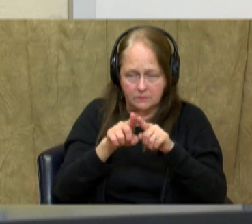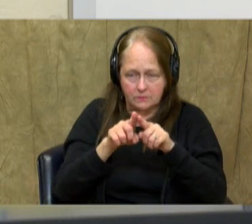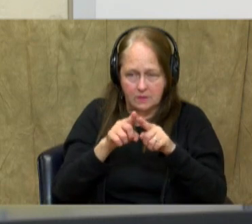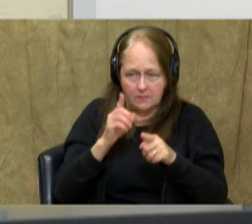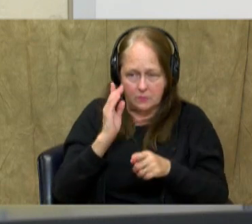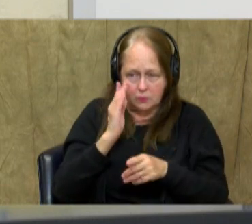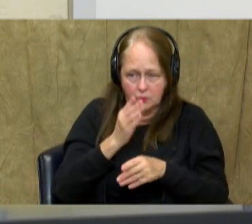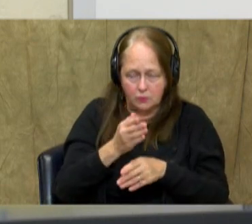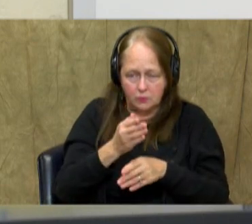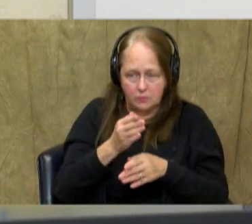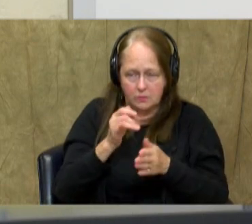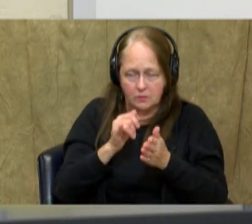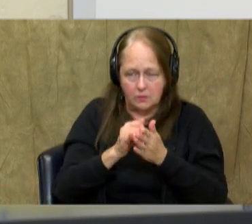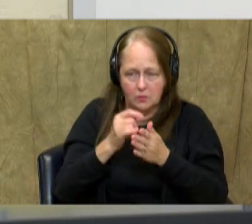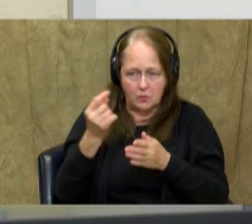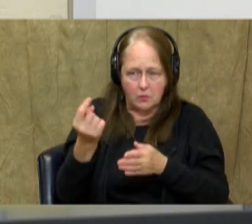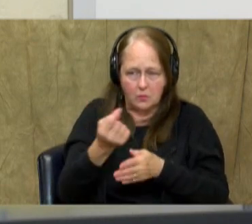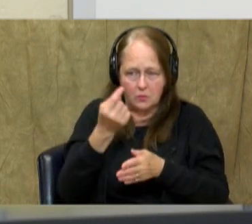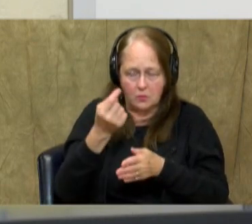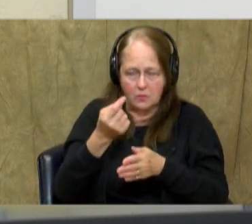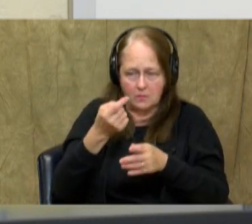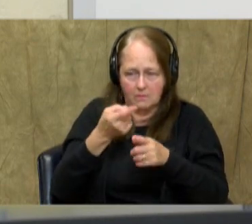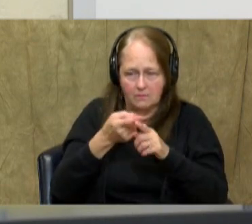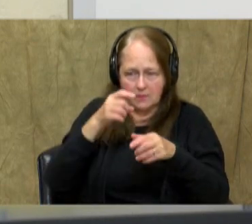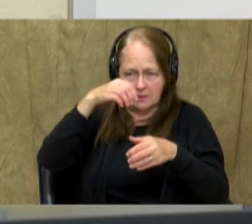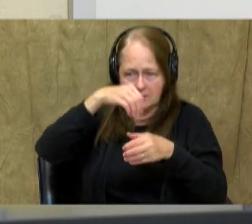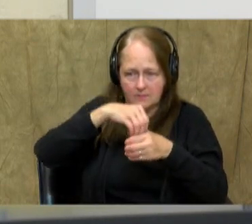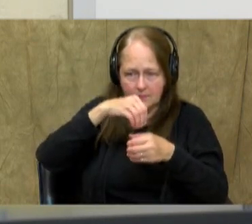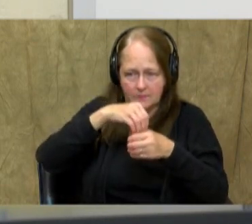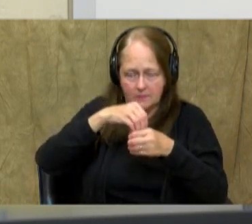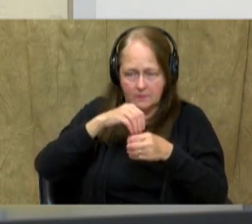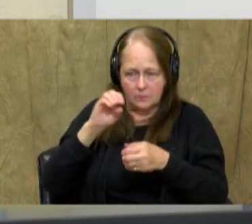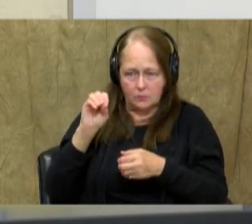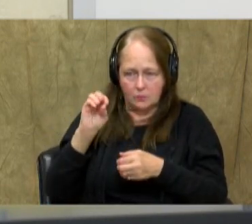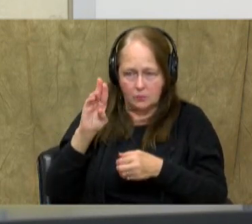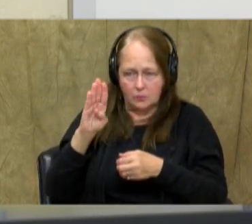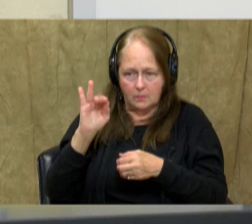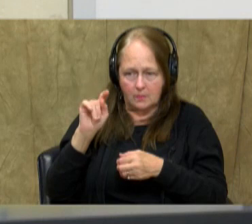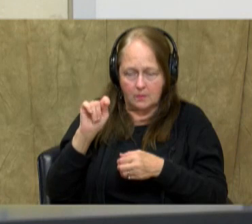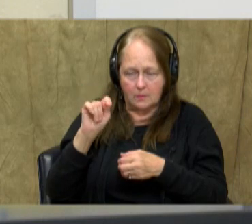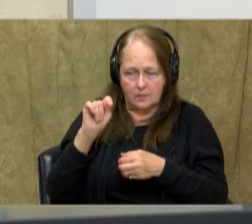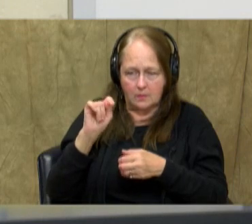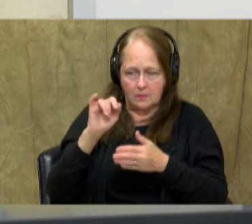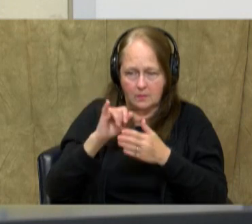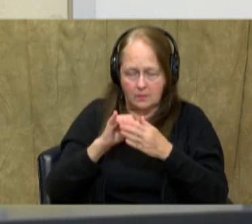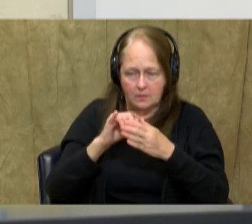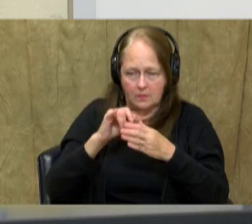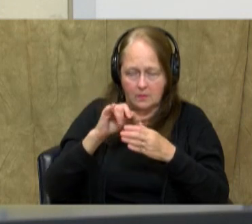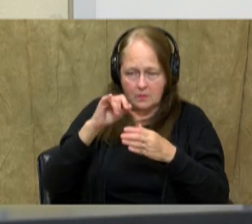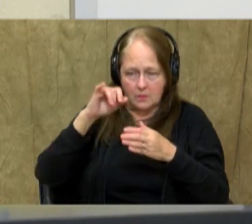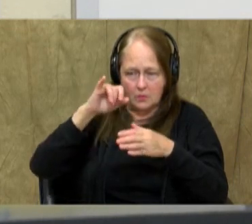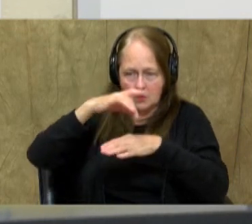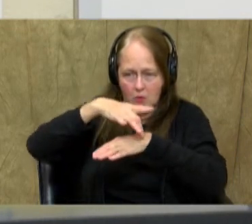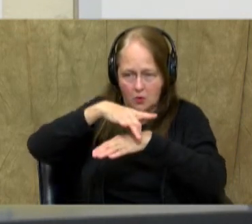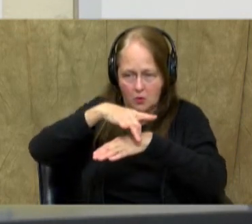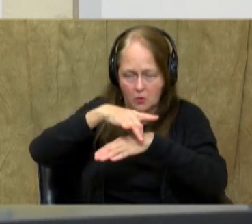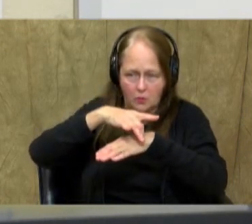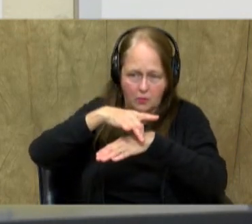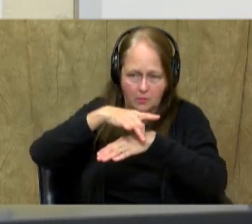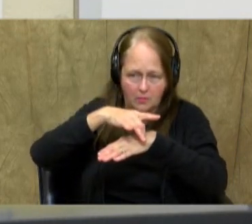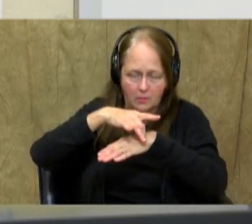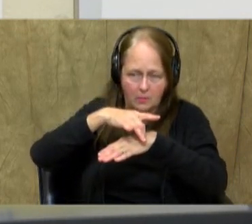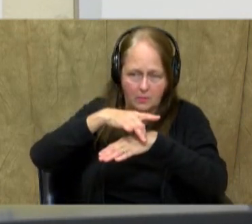direction and that is always from the inside of the orbit, this model is the moon-Earth model.